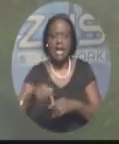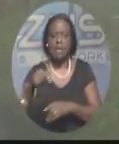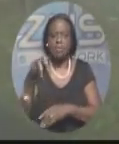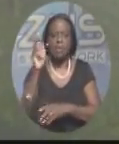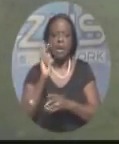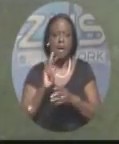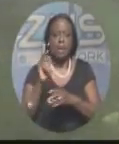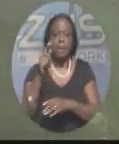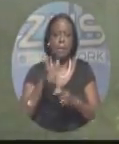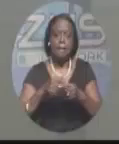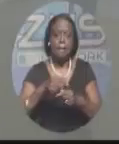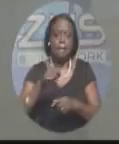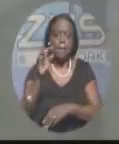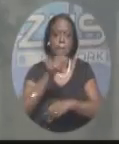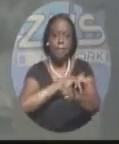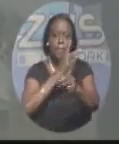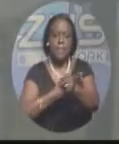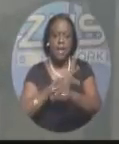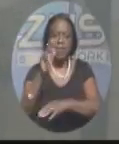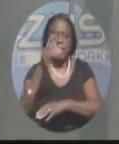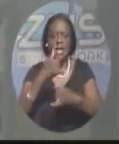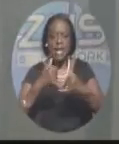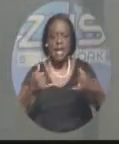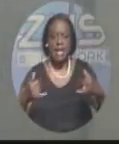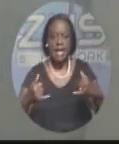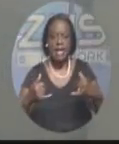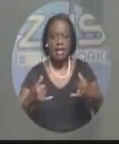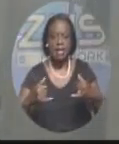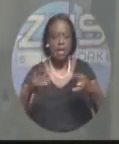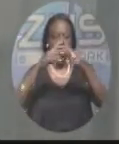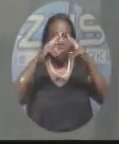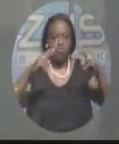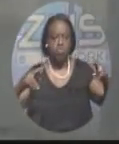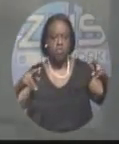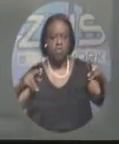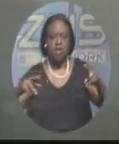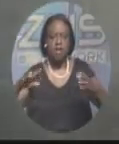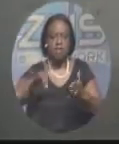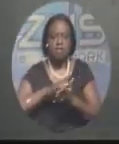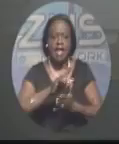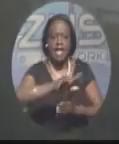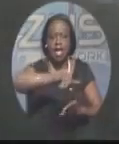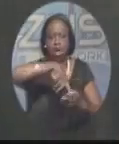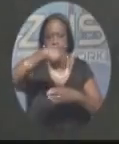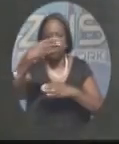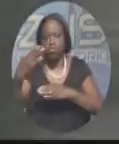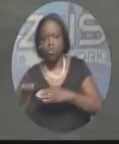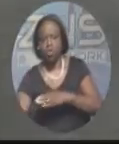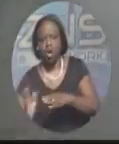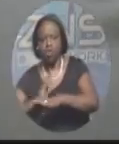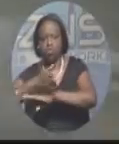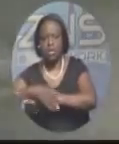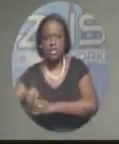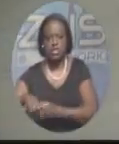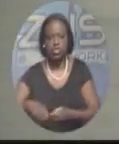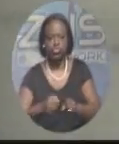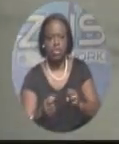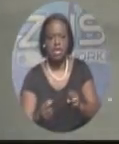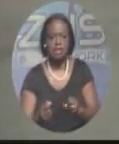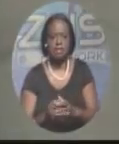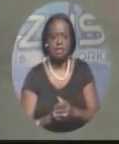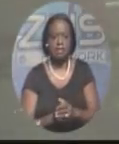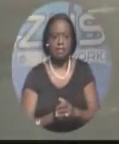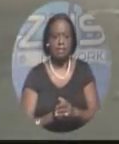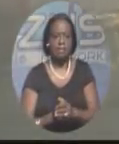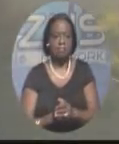trees in yards. And even roofs flying across the street, landing in other properties' yards.